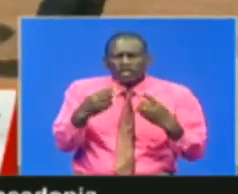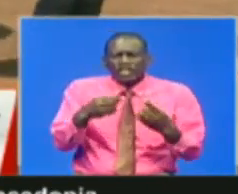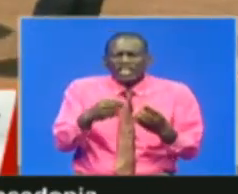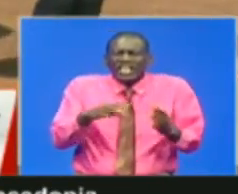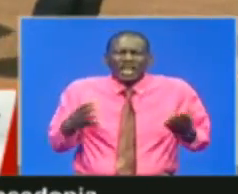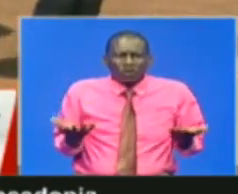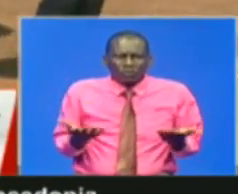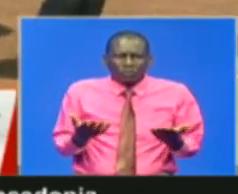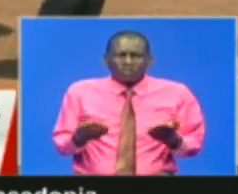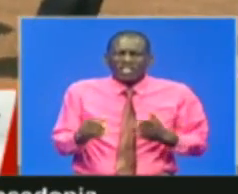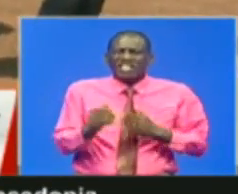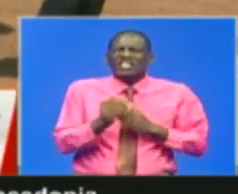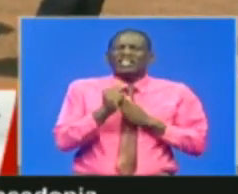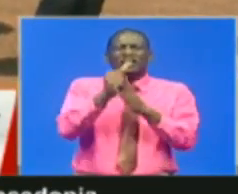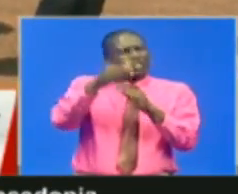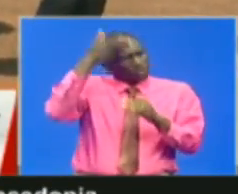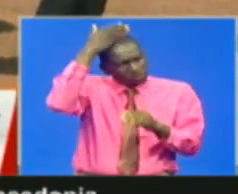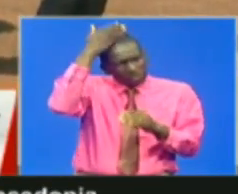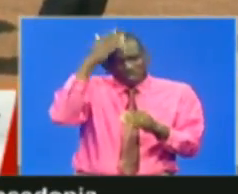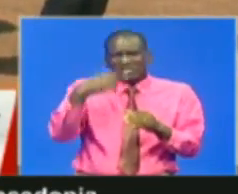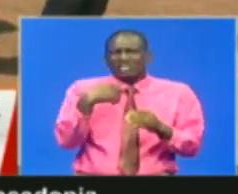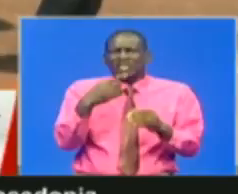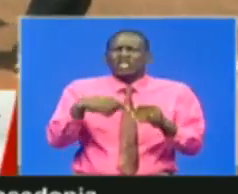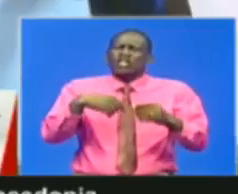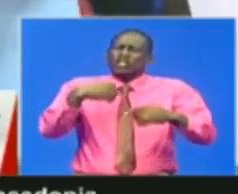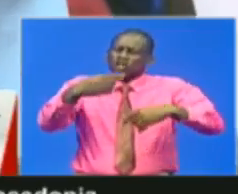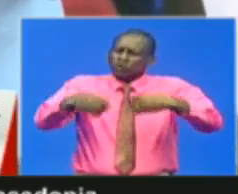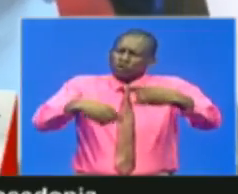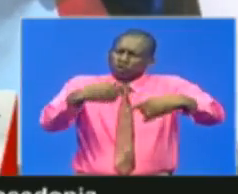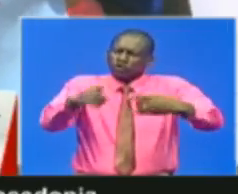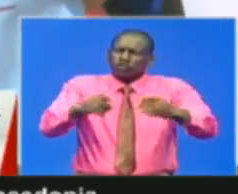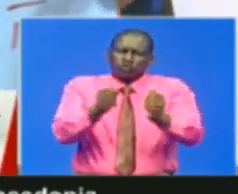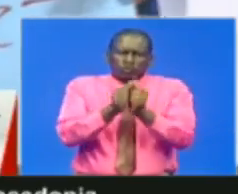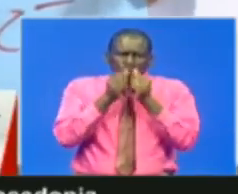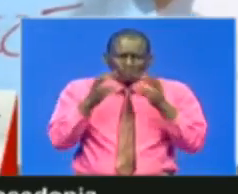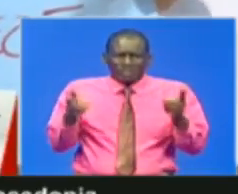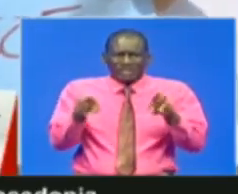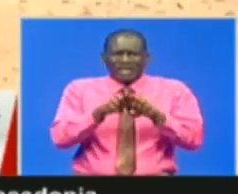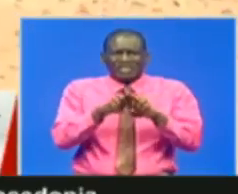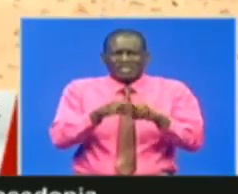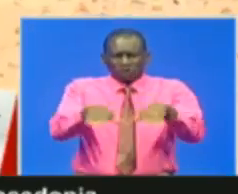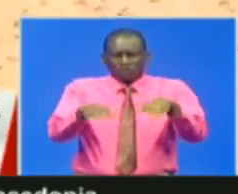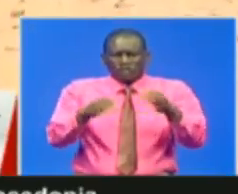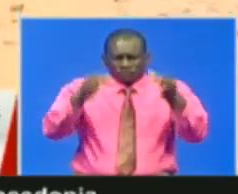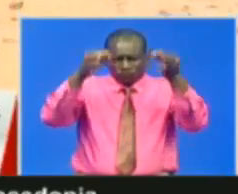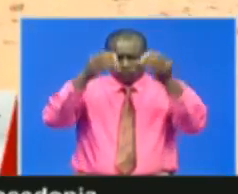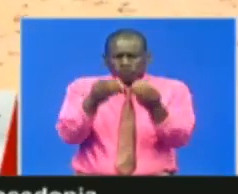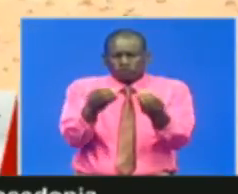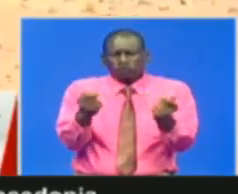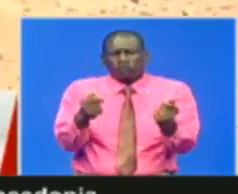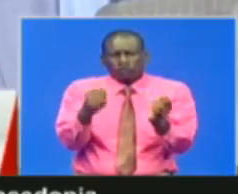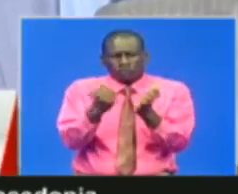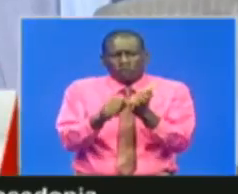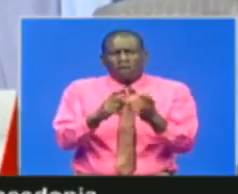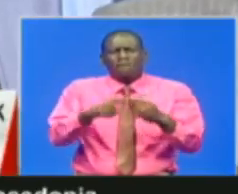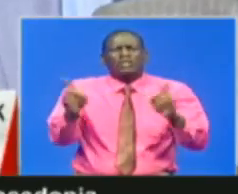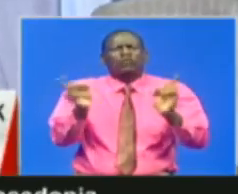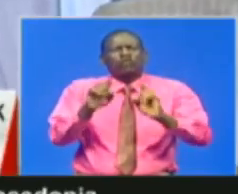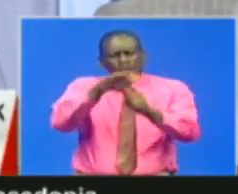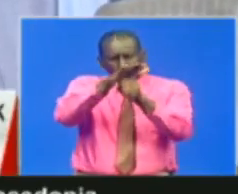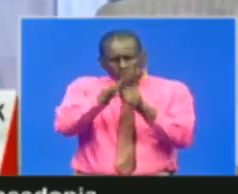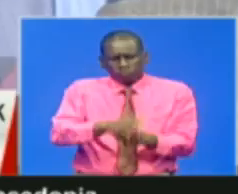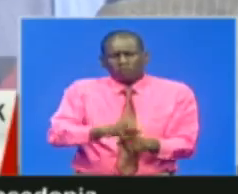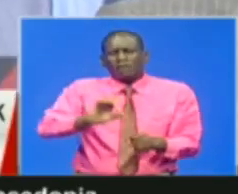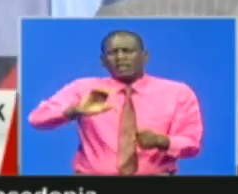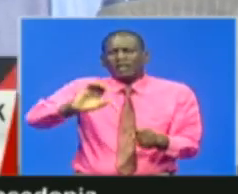maintain that they will keep the peace as they await the resolution of their grievances, but that they will not be cowed by the national and county governments. I have